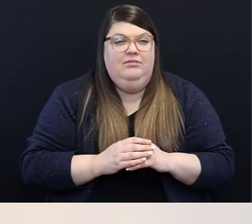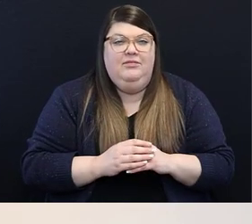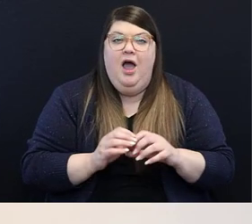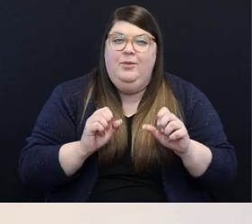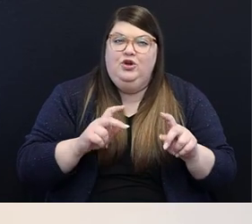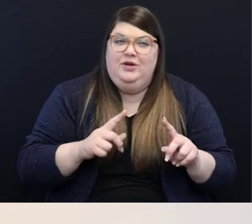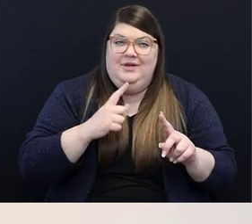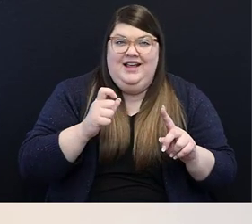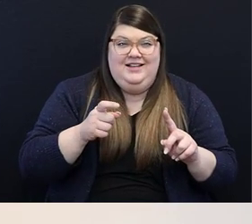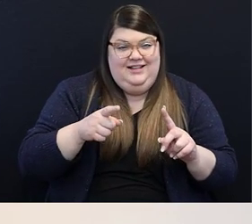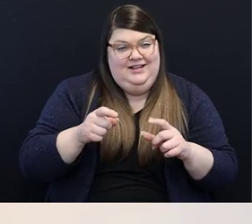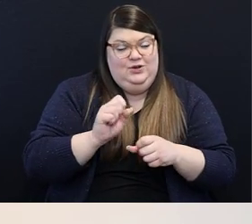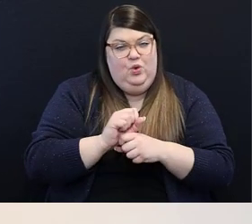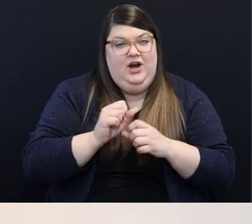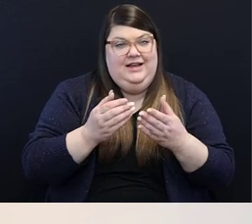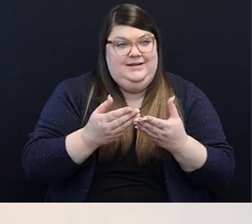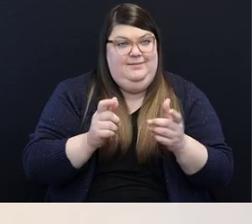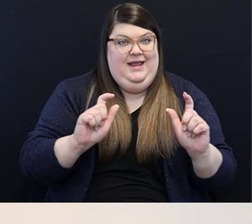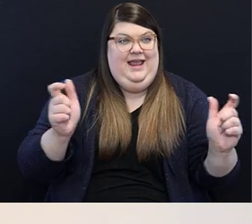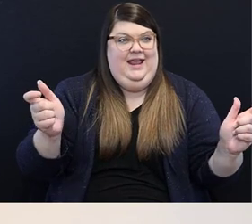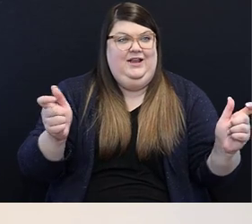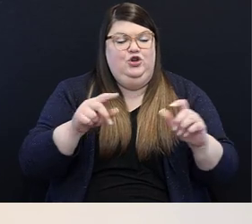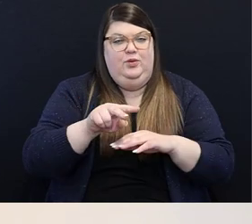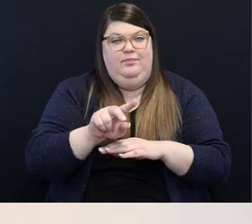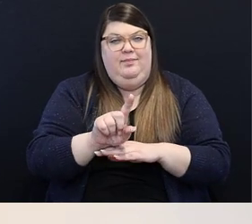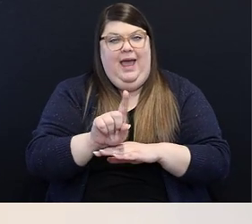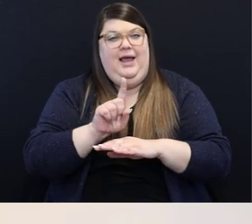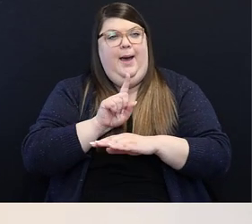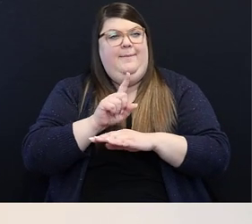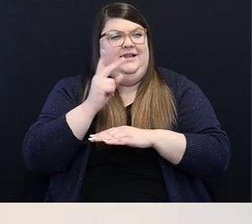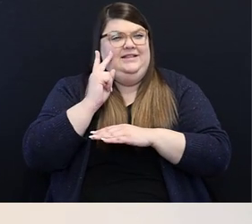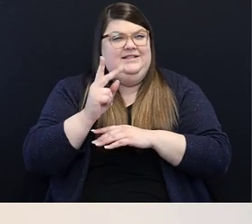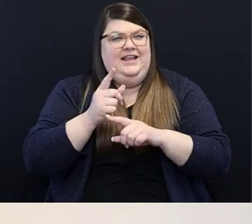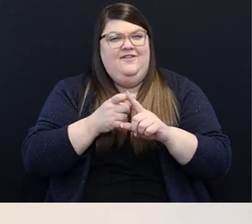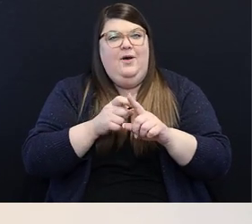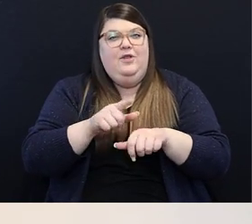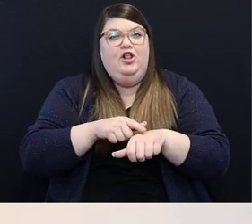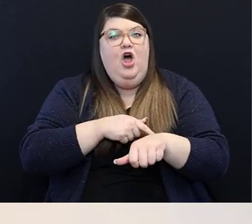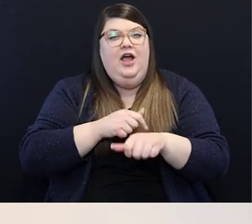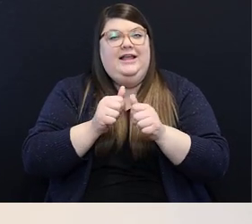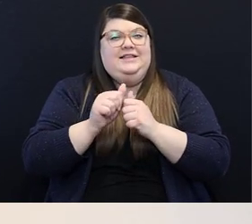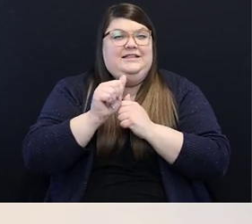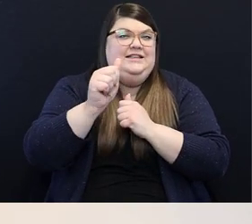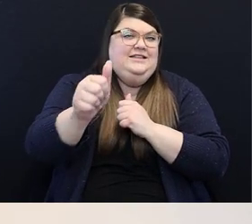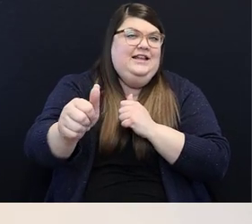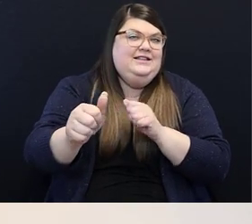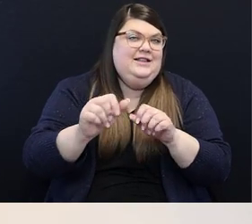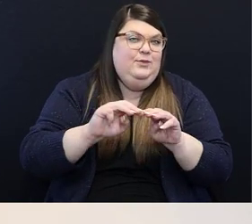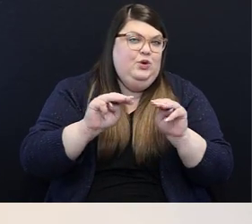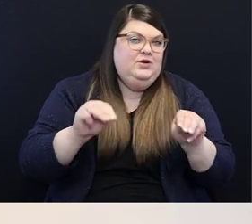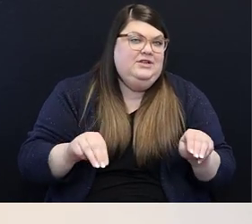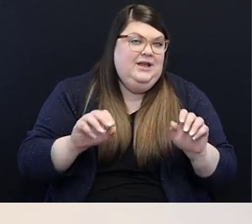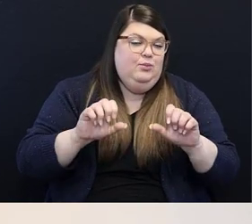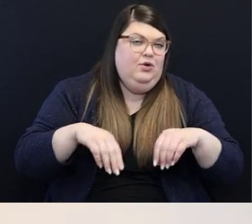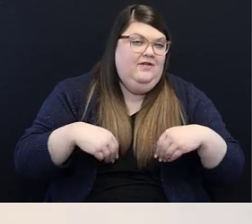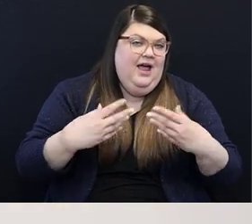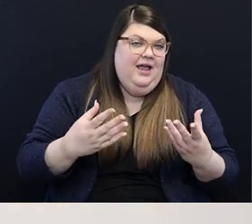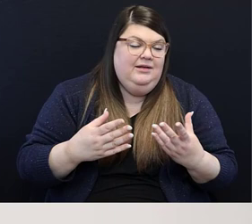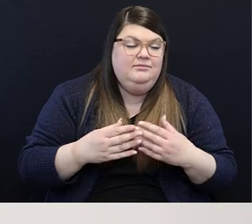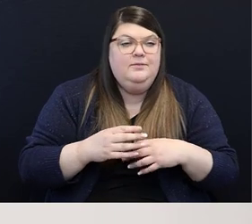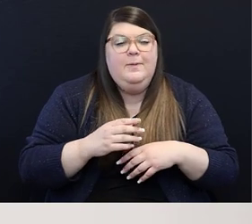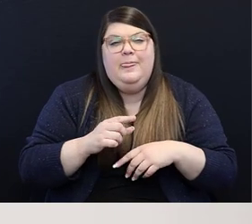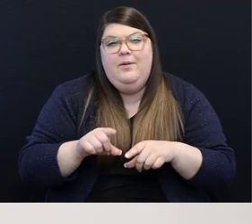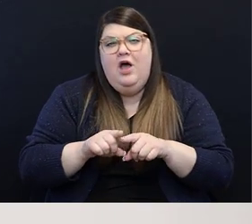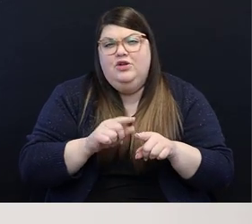back up from it to see it at points like the longest distance the museum could provide. And but then also, you know,